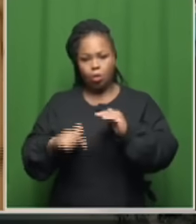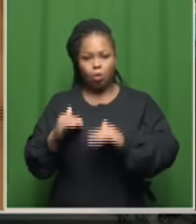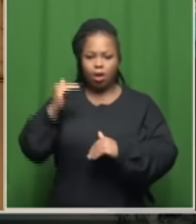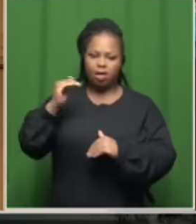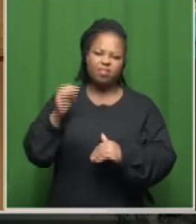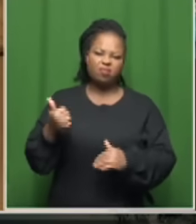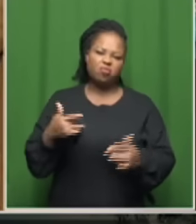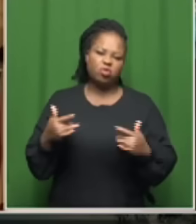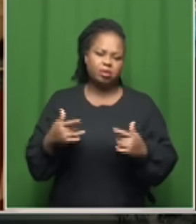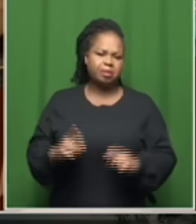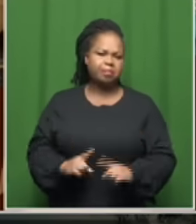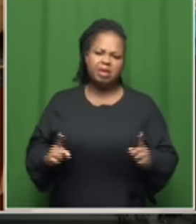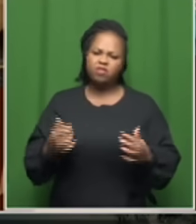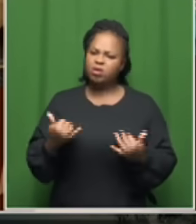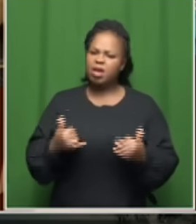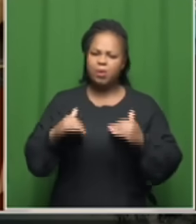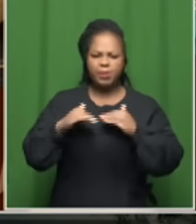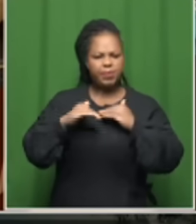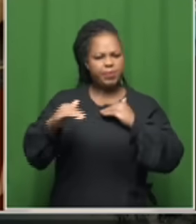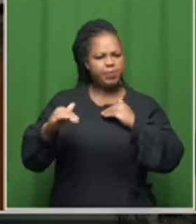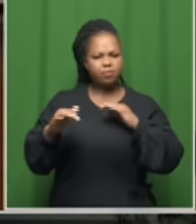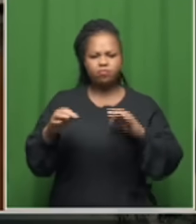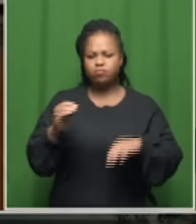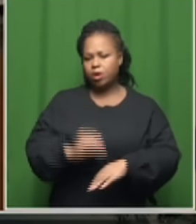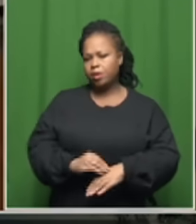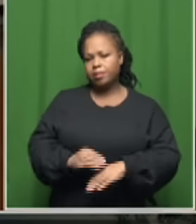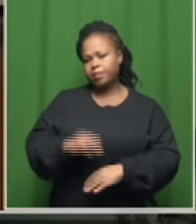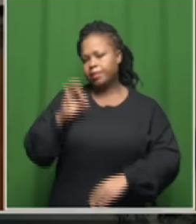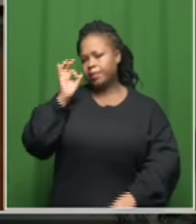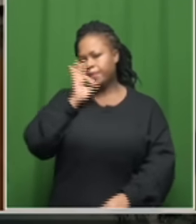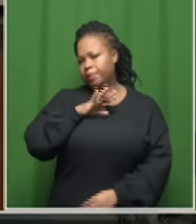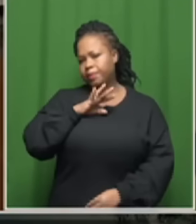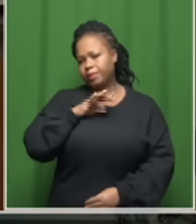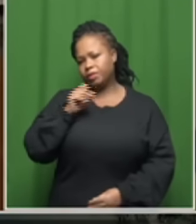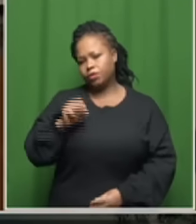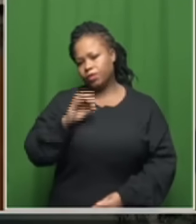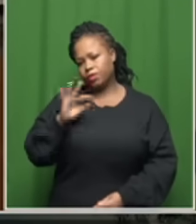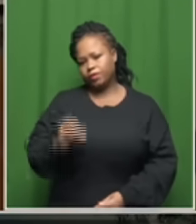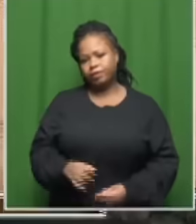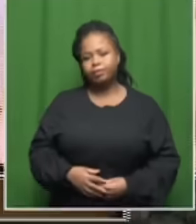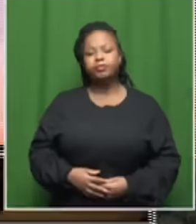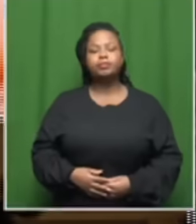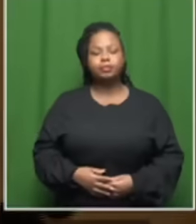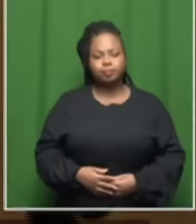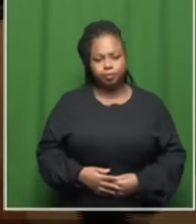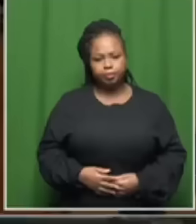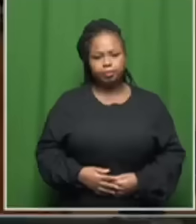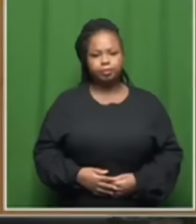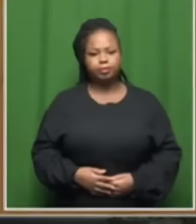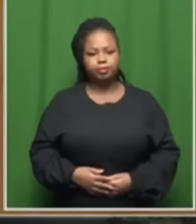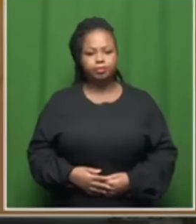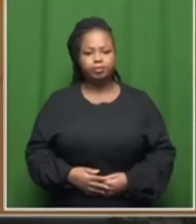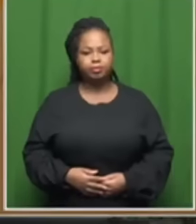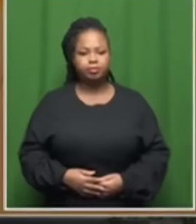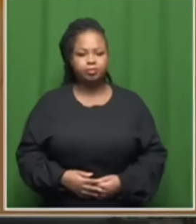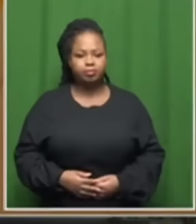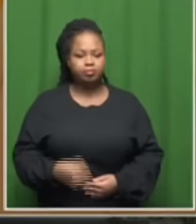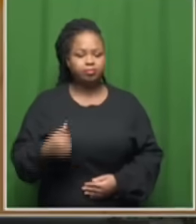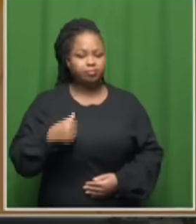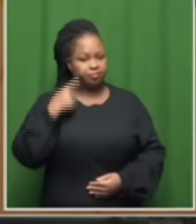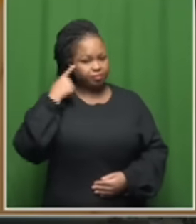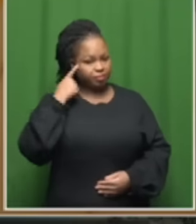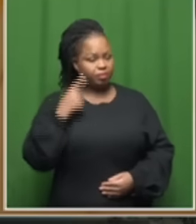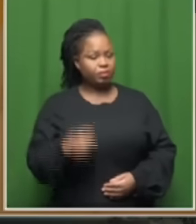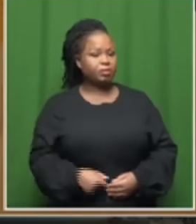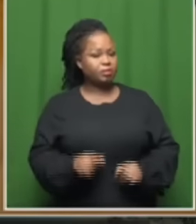stage, there is not any matter that will cause problems for South Africans. I certainly do urge South Africans to do their own research and to go and read